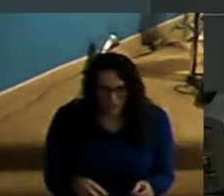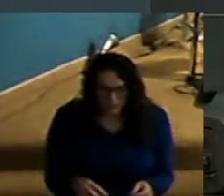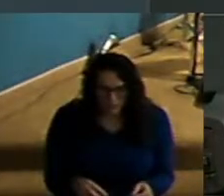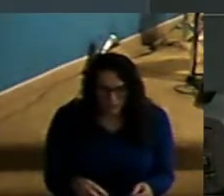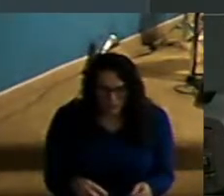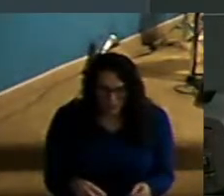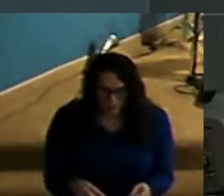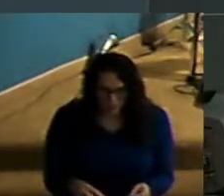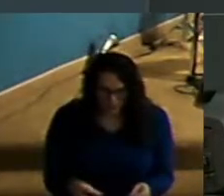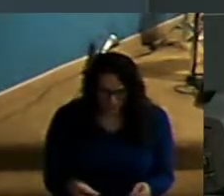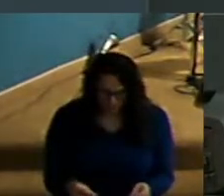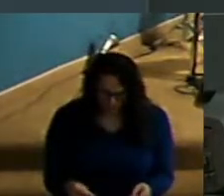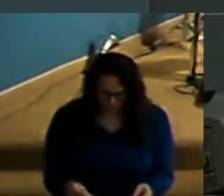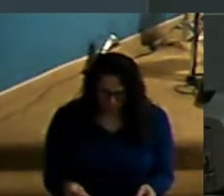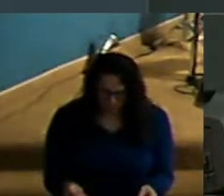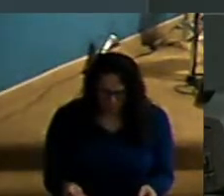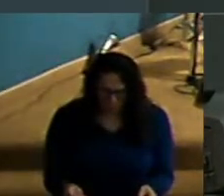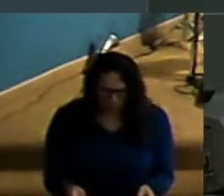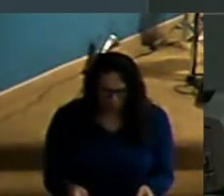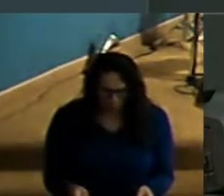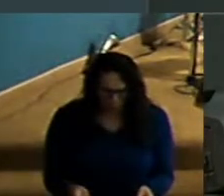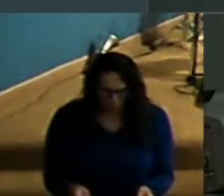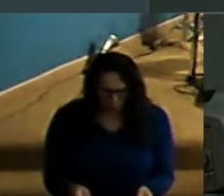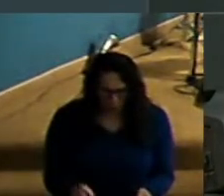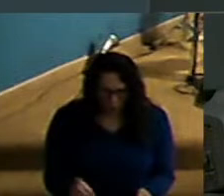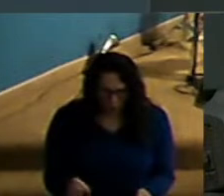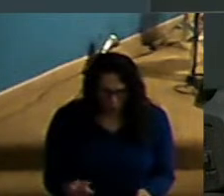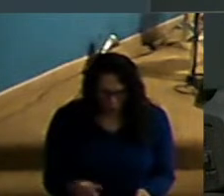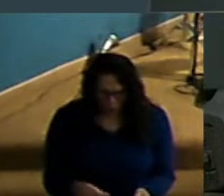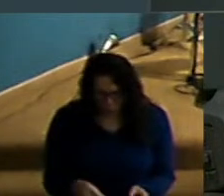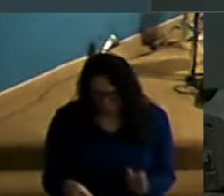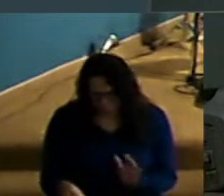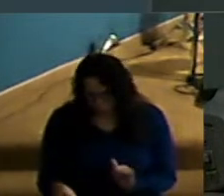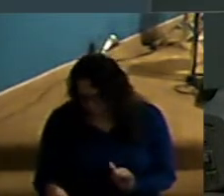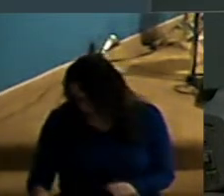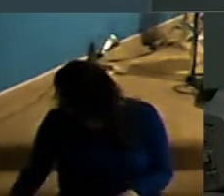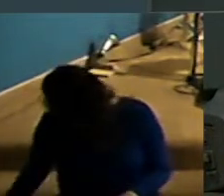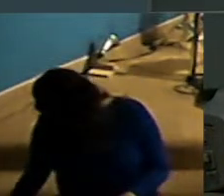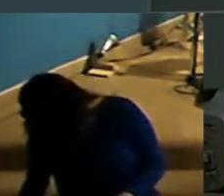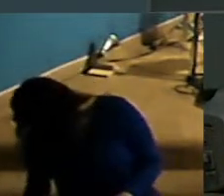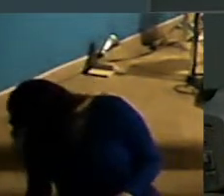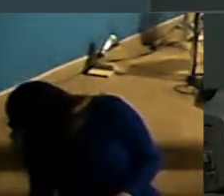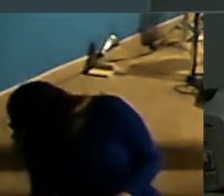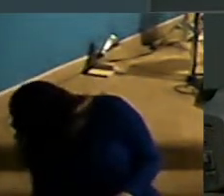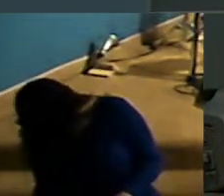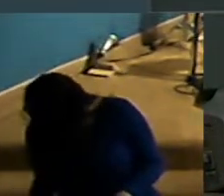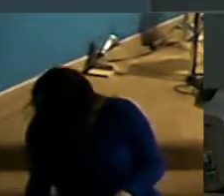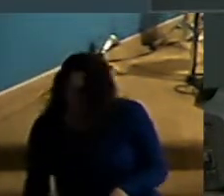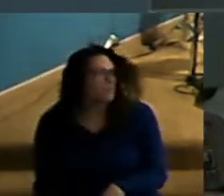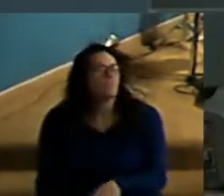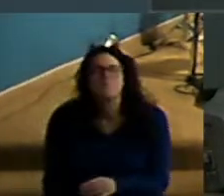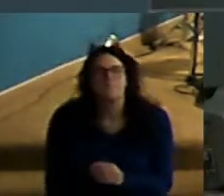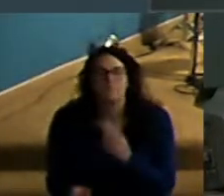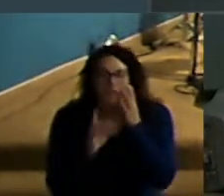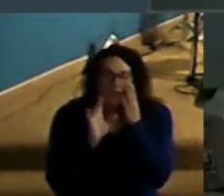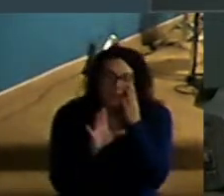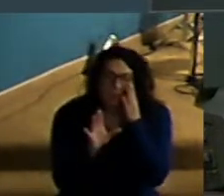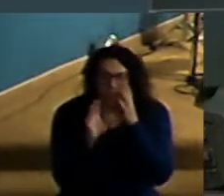Your mission, should you choose to accept it as exiles, is to make prayer your